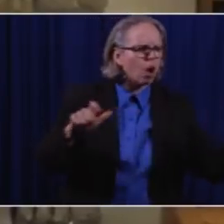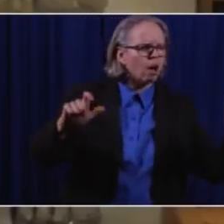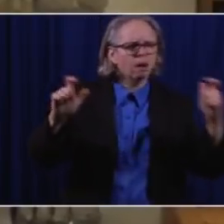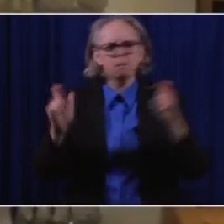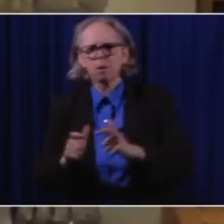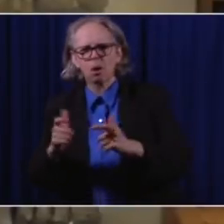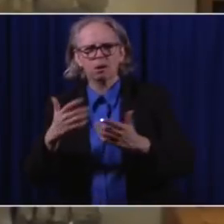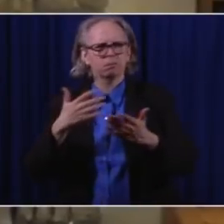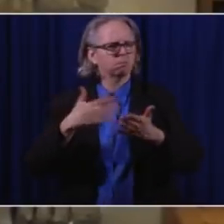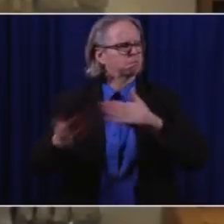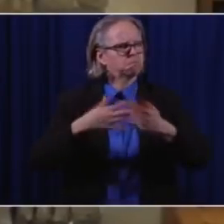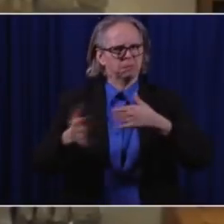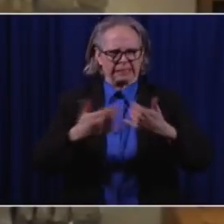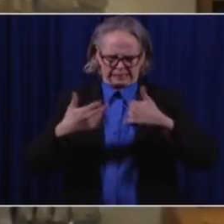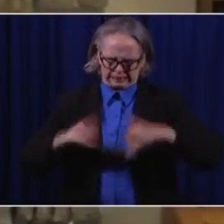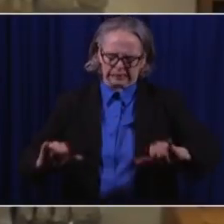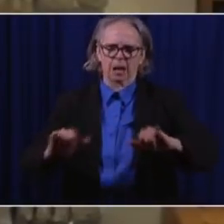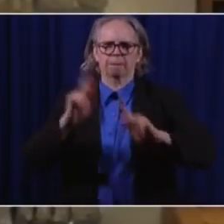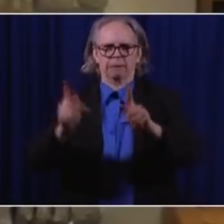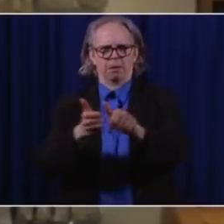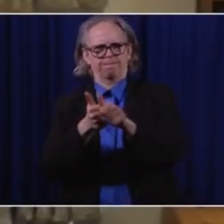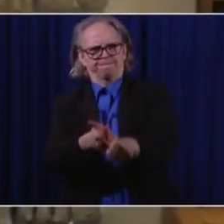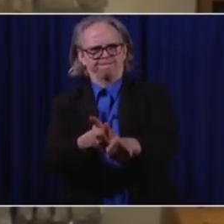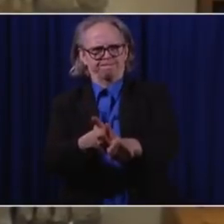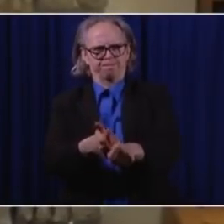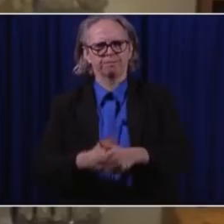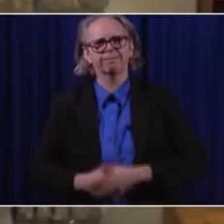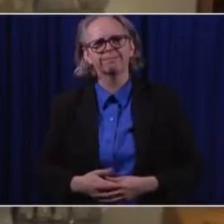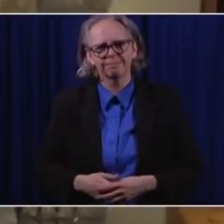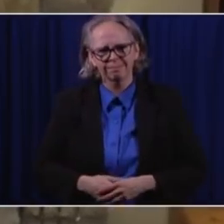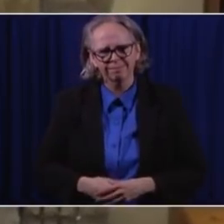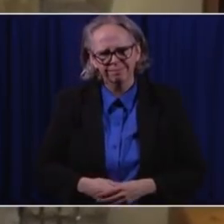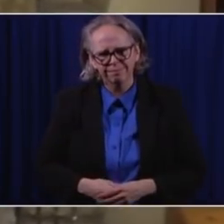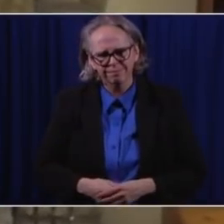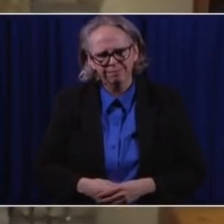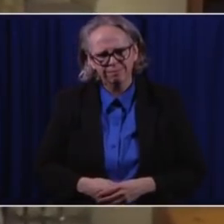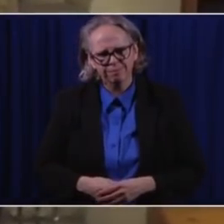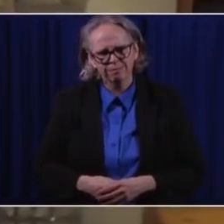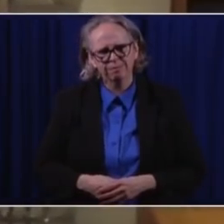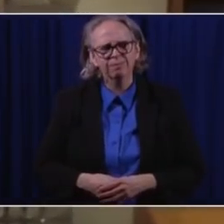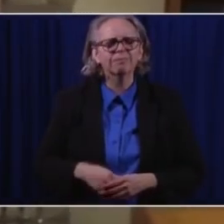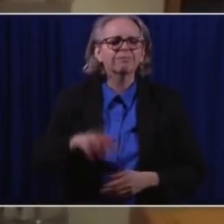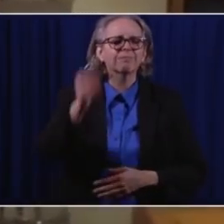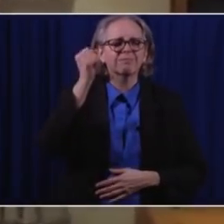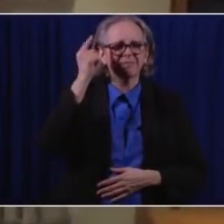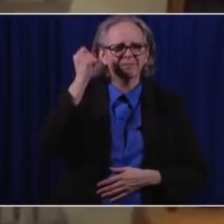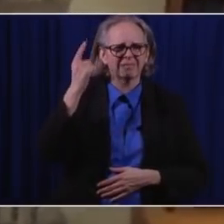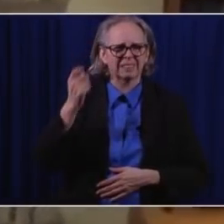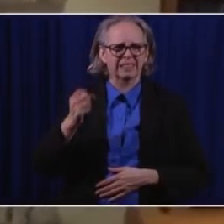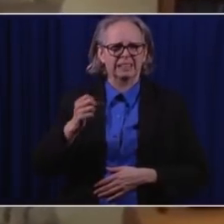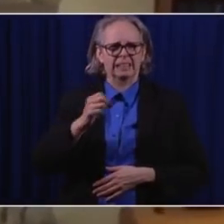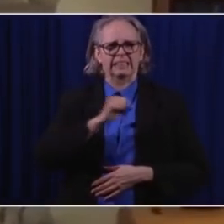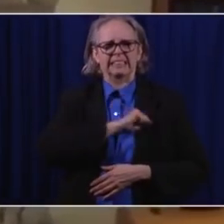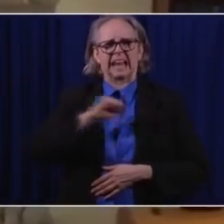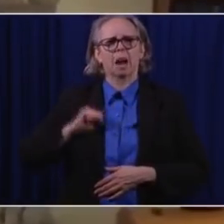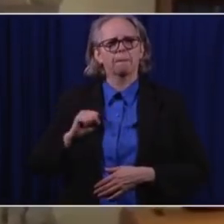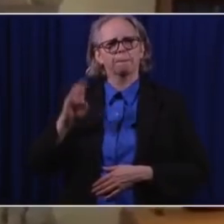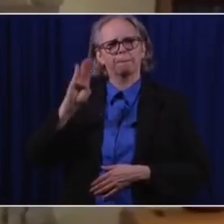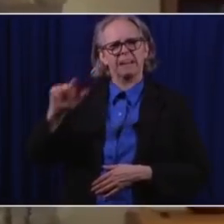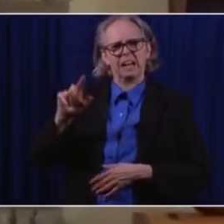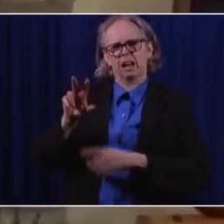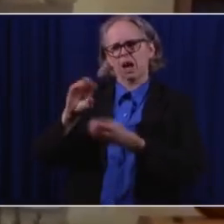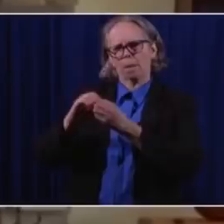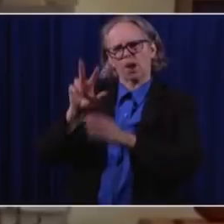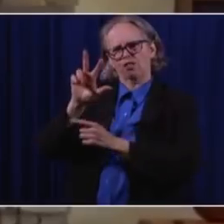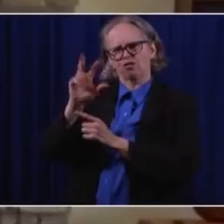good news. Let me talk for a moment now about Senate Bill 311, which is pending in the state legislature. And I